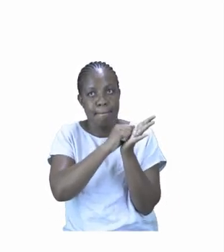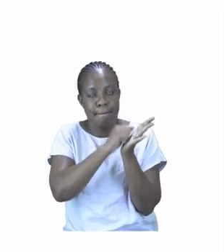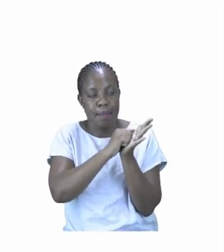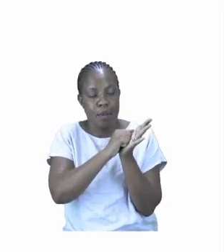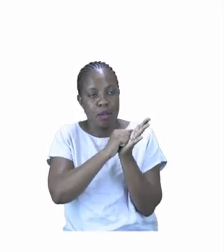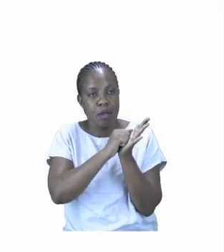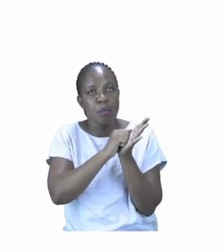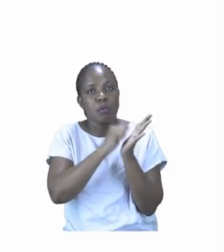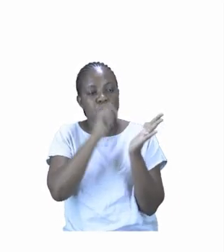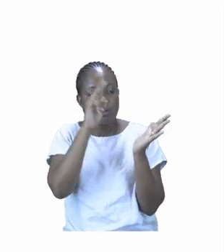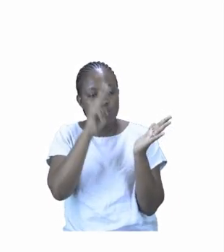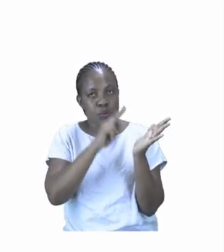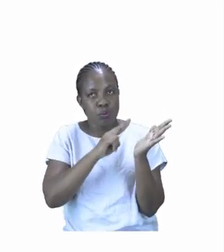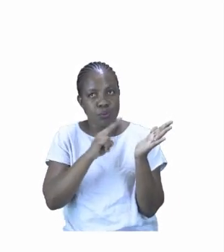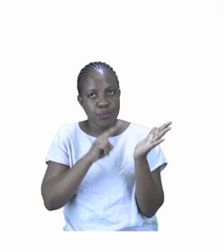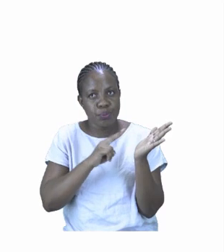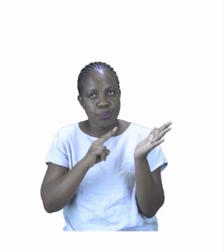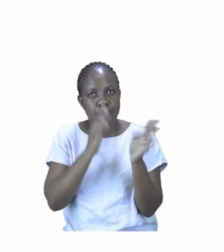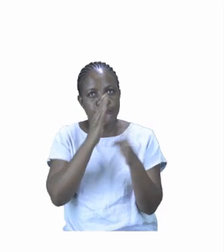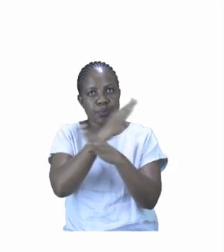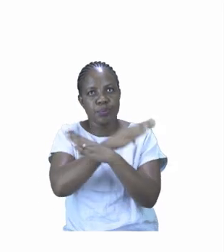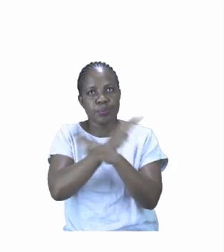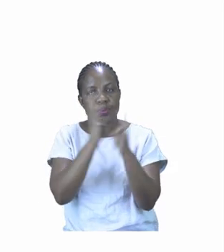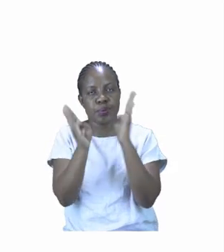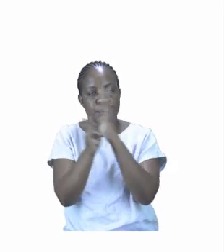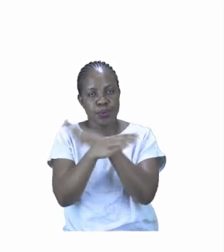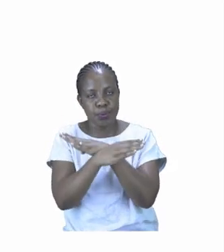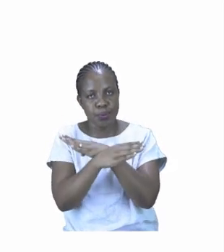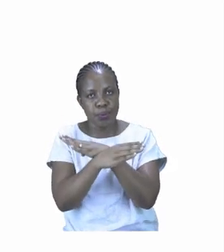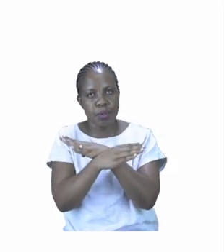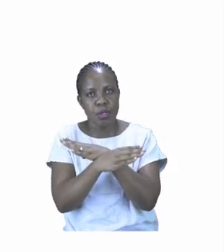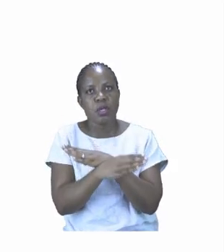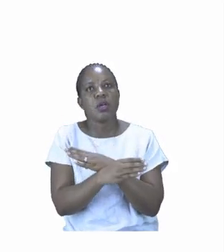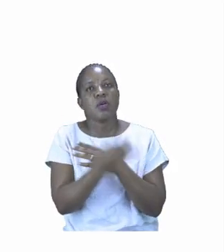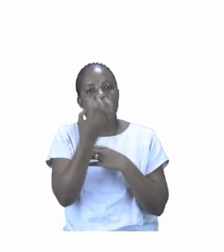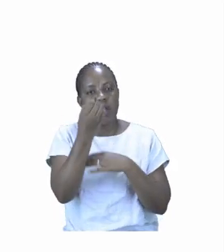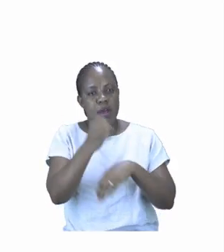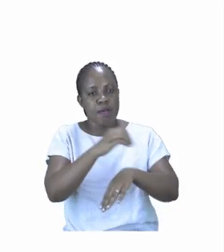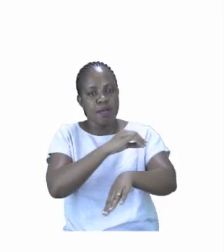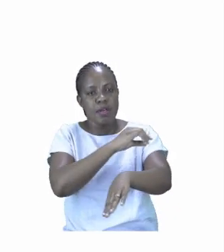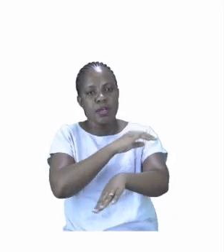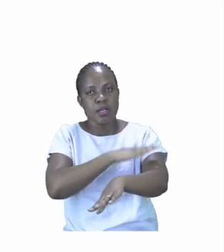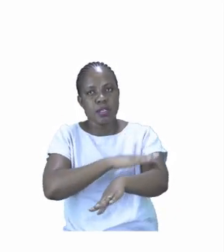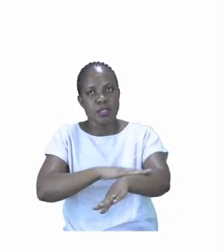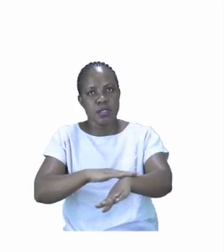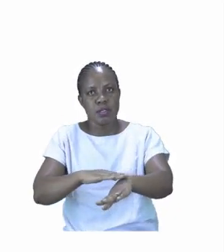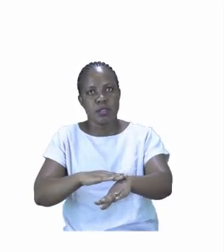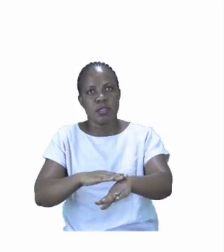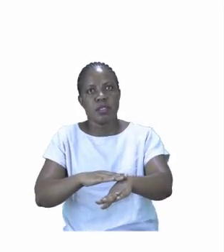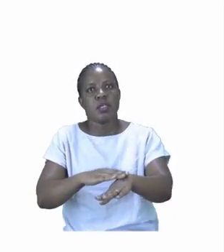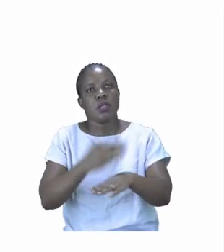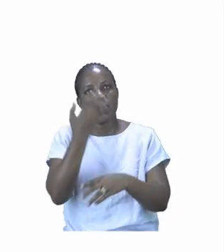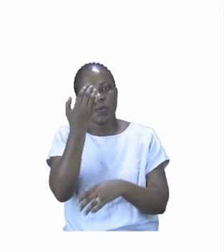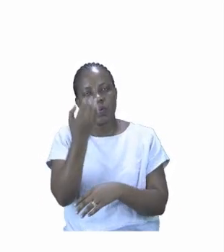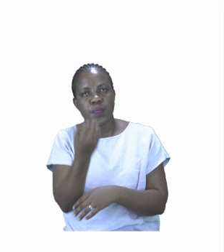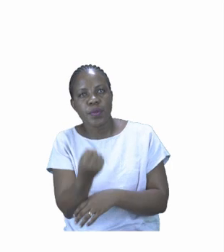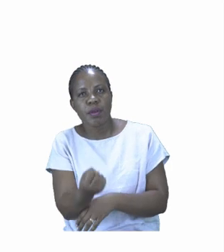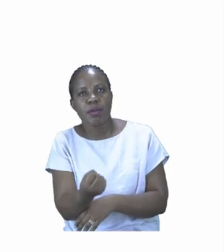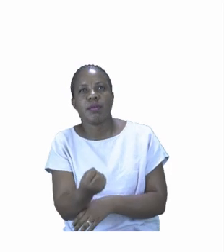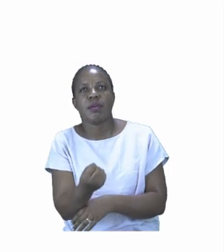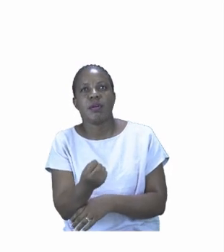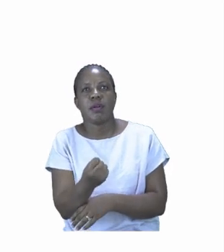can see some different buildings as well as streets, and we are going